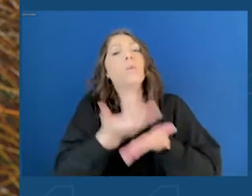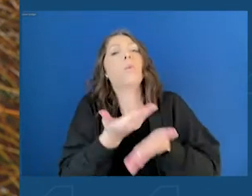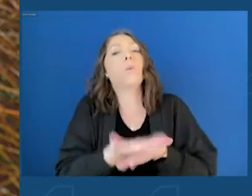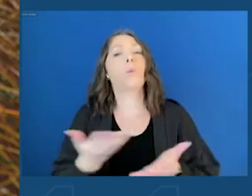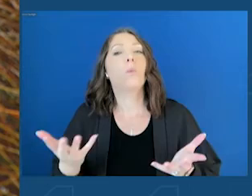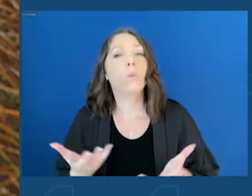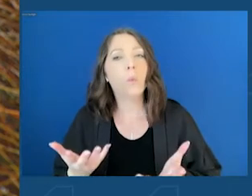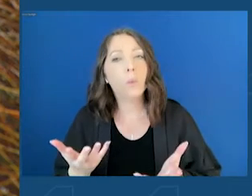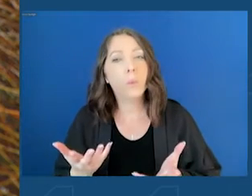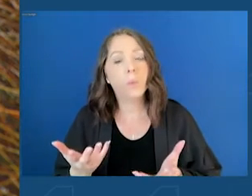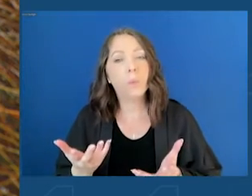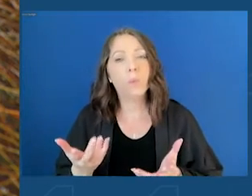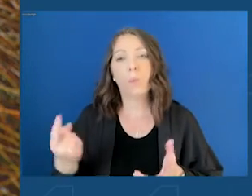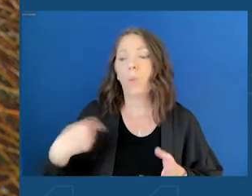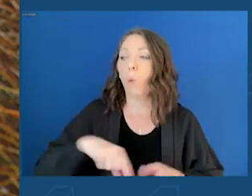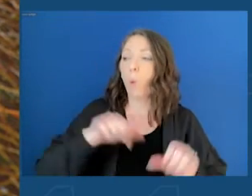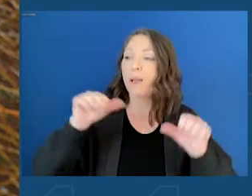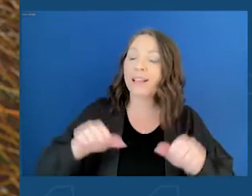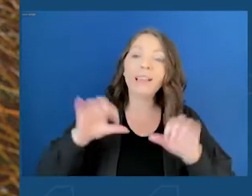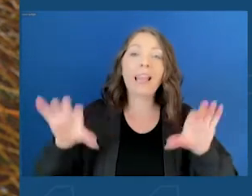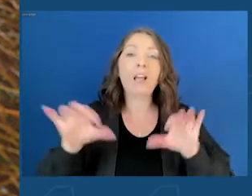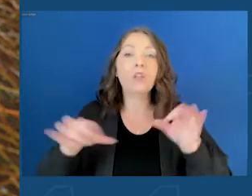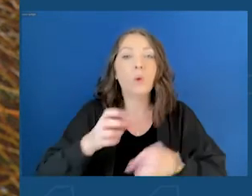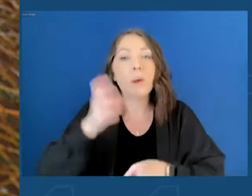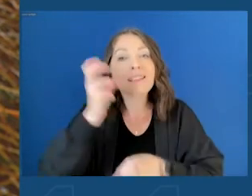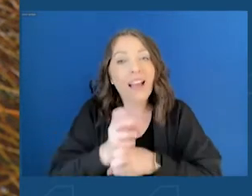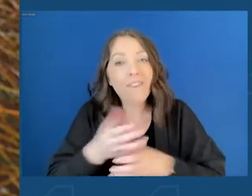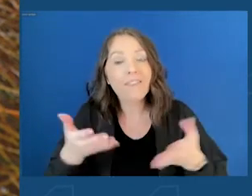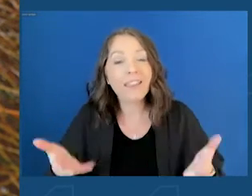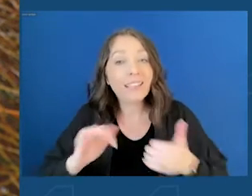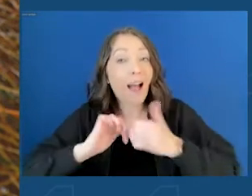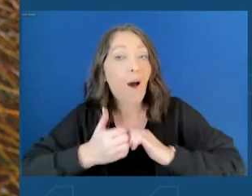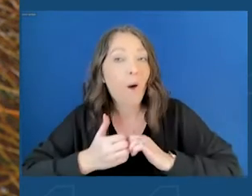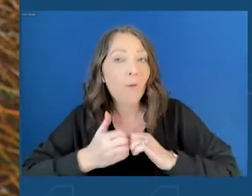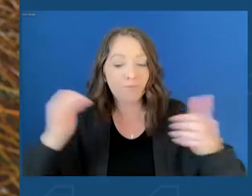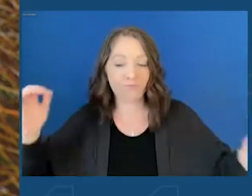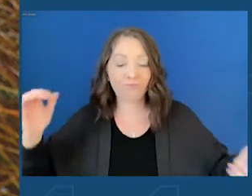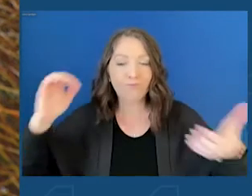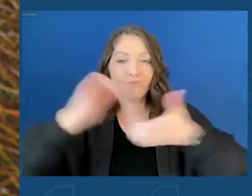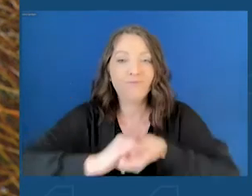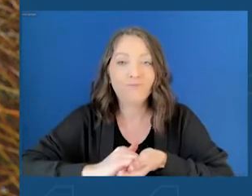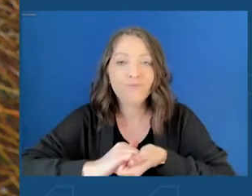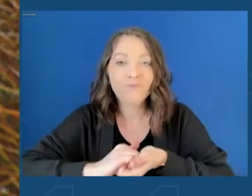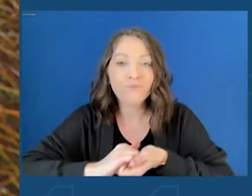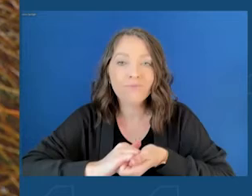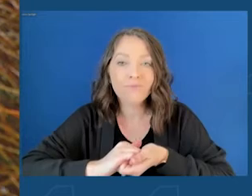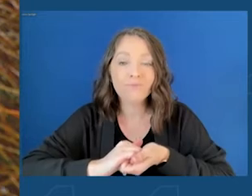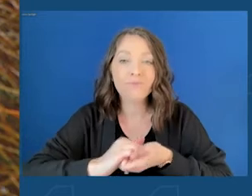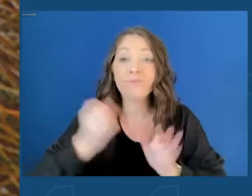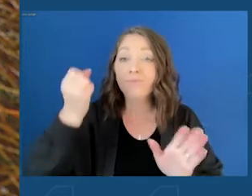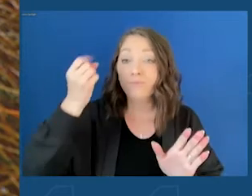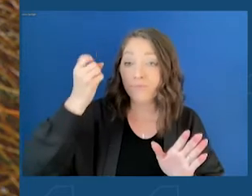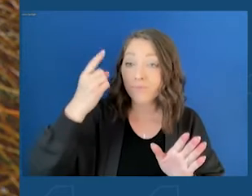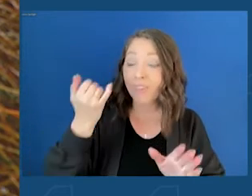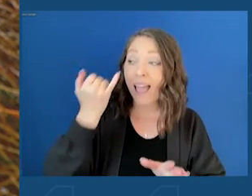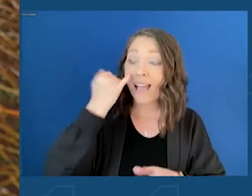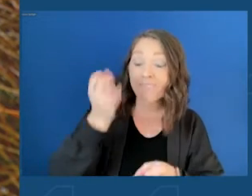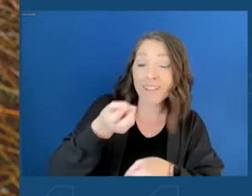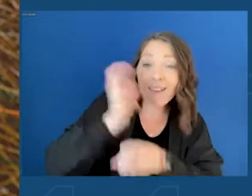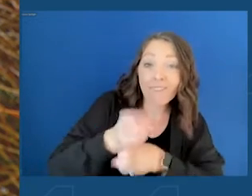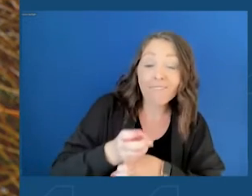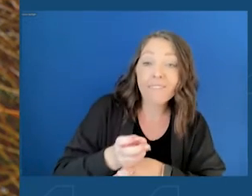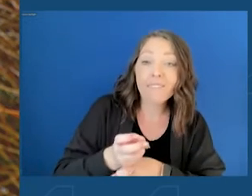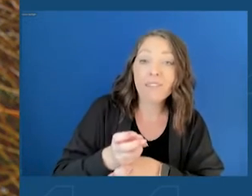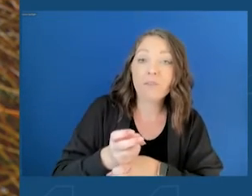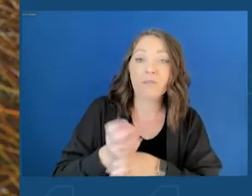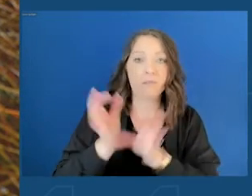that we can do difficult things together. In fact, when they are difficult, it is